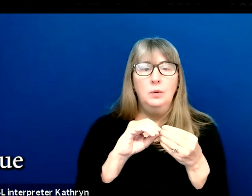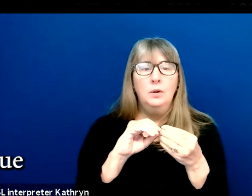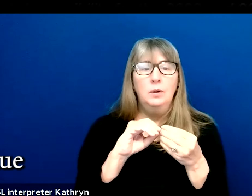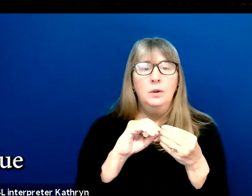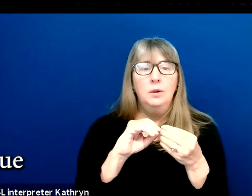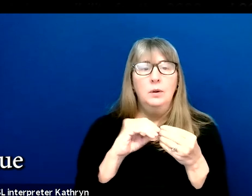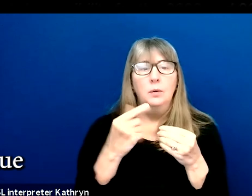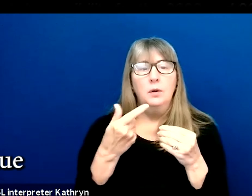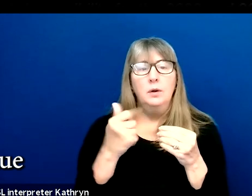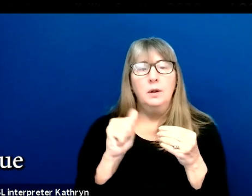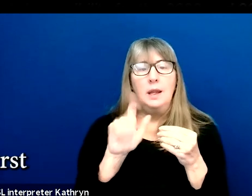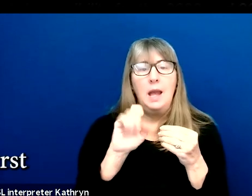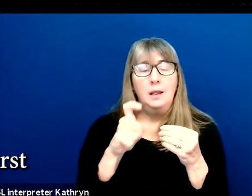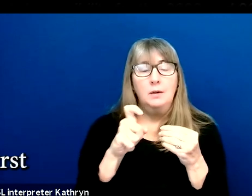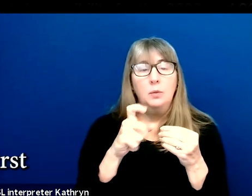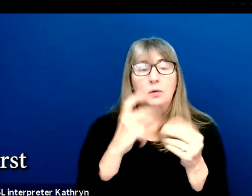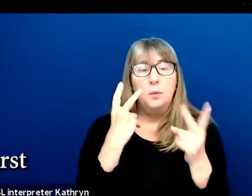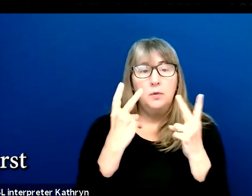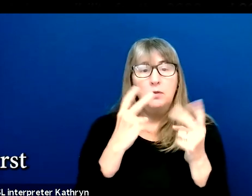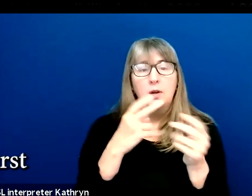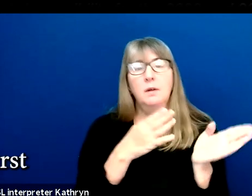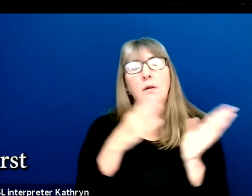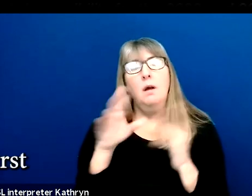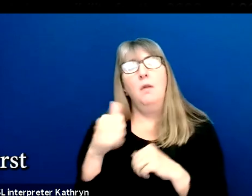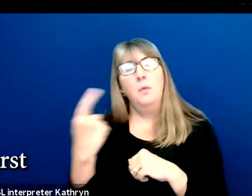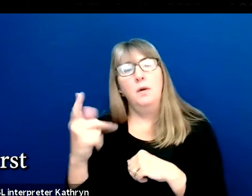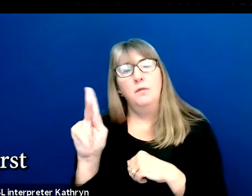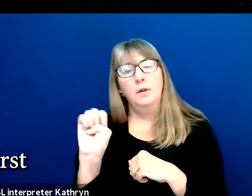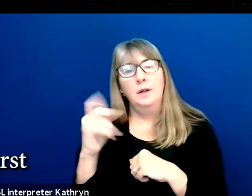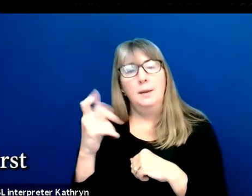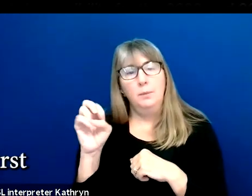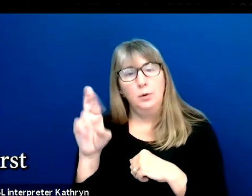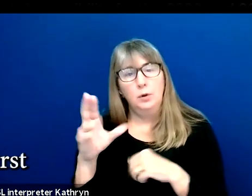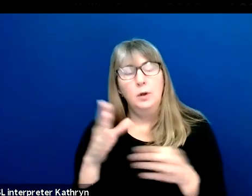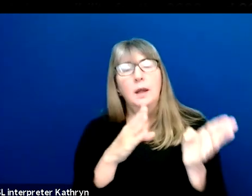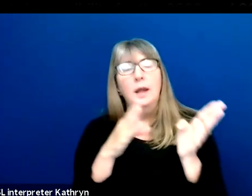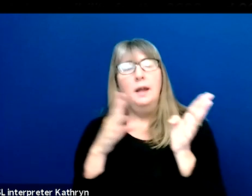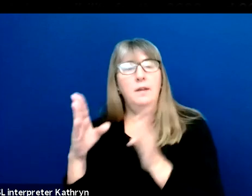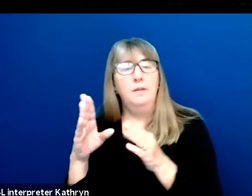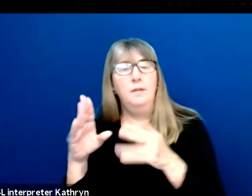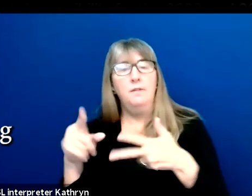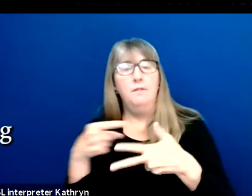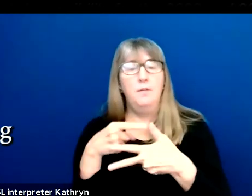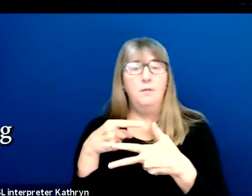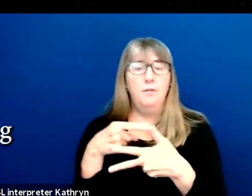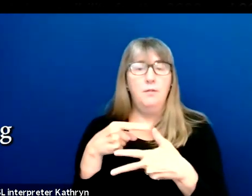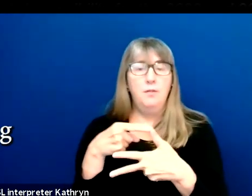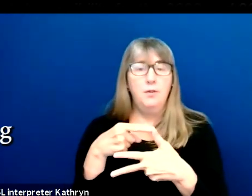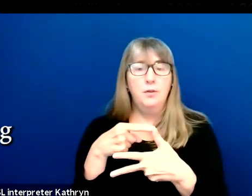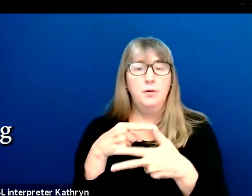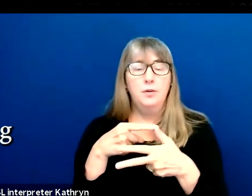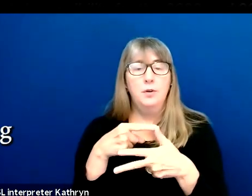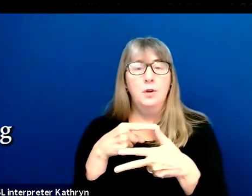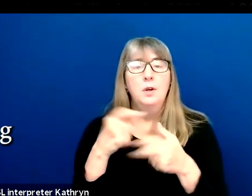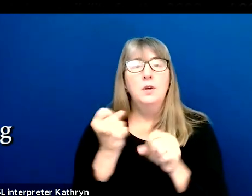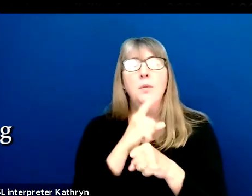GALEX was observing and another value where Kepler was observing, and then a dummy value in their very first row to make sure that all of